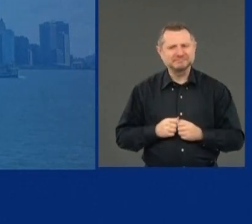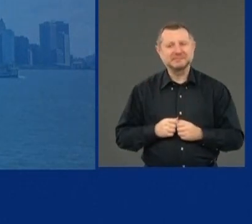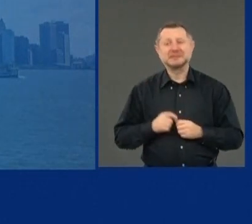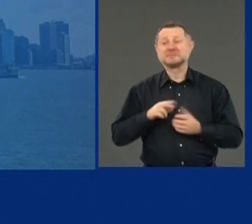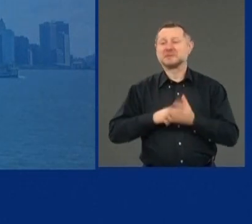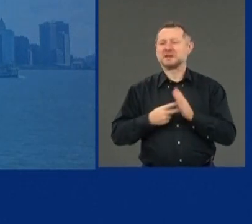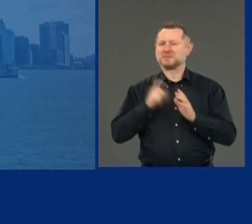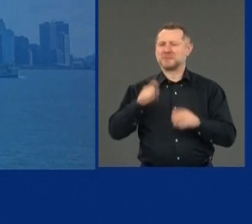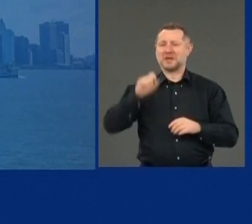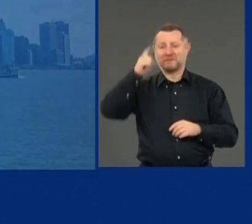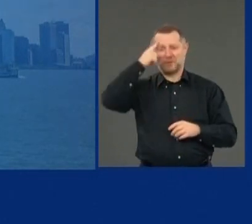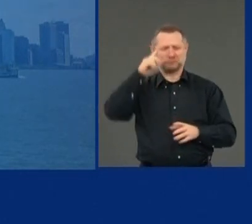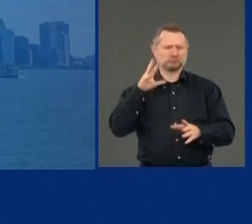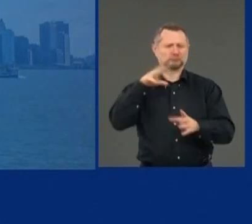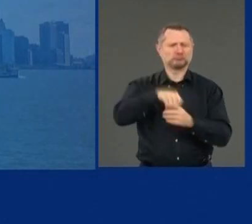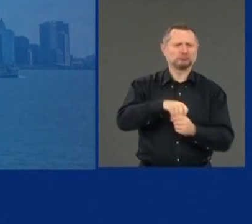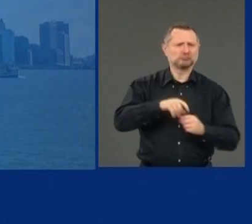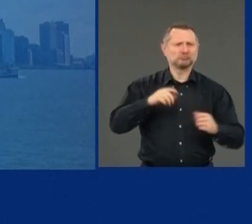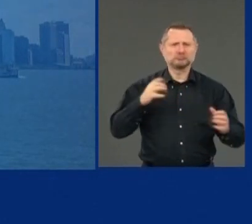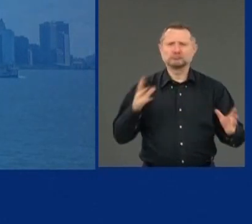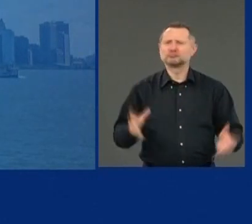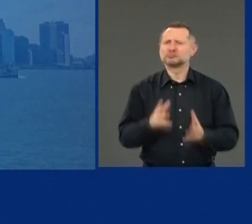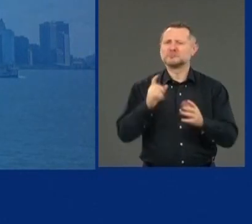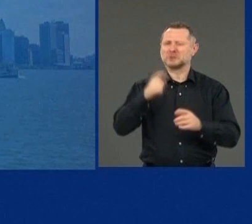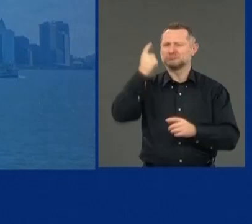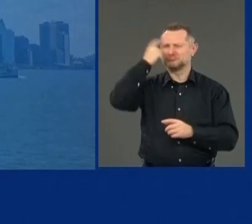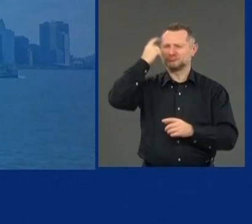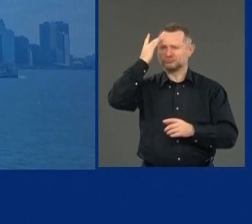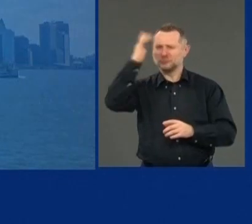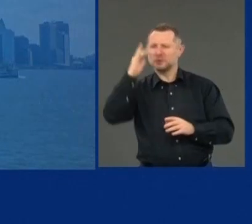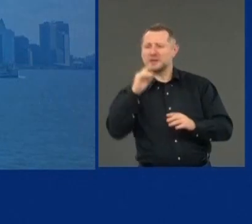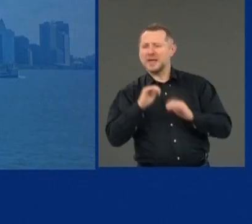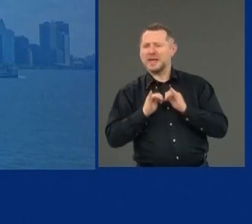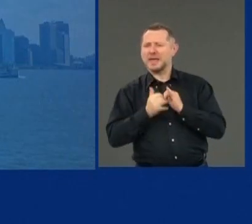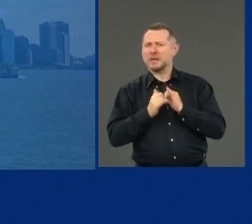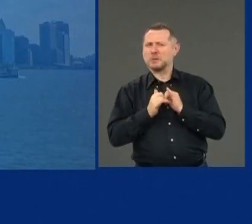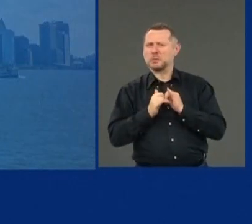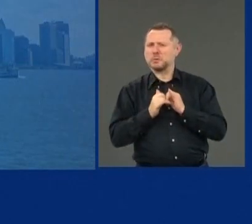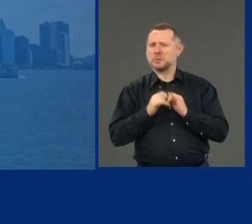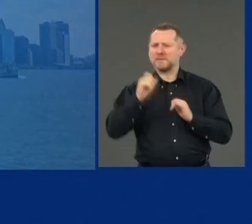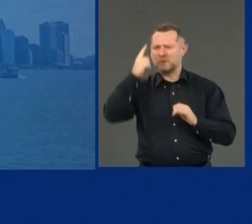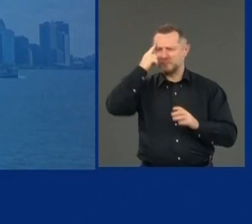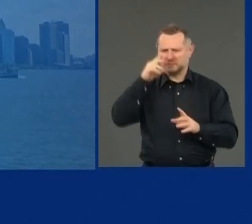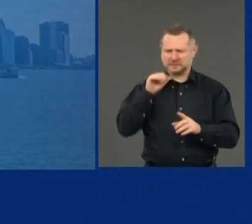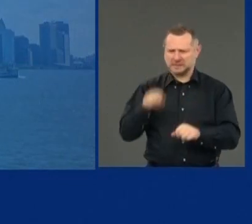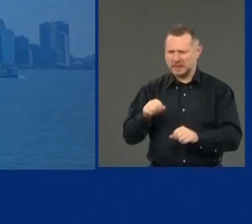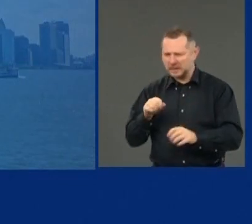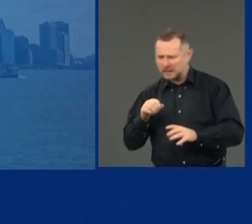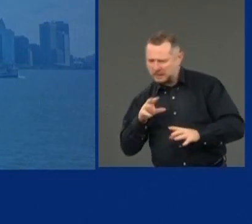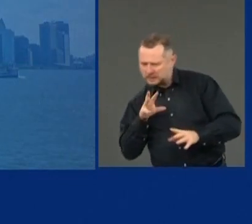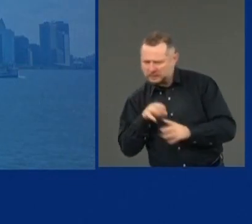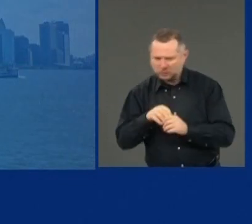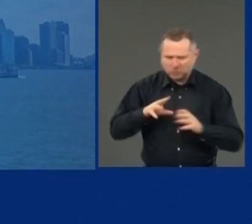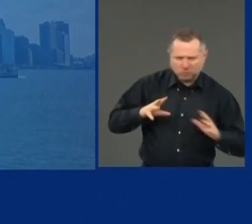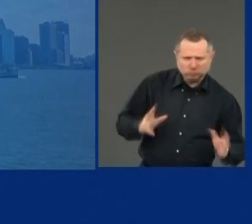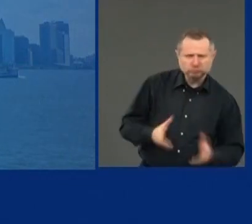role to play in that. It always has. How does government stimulate and lead the way to these new